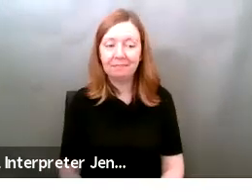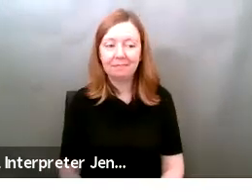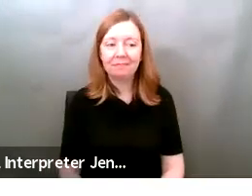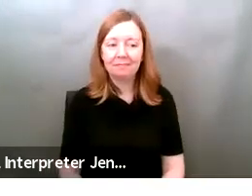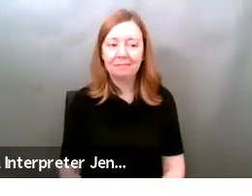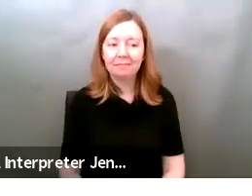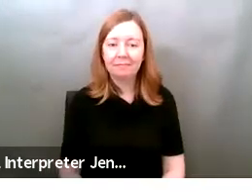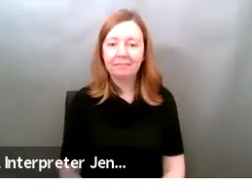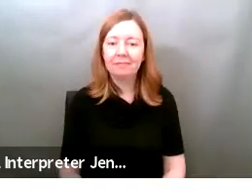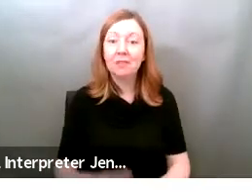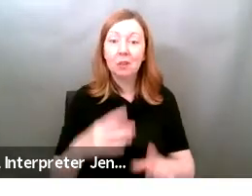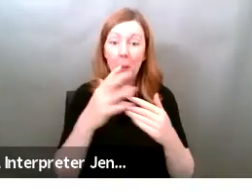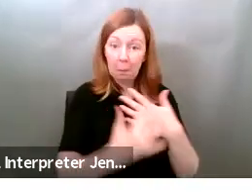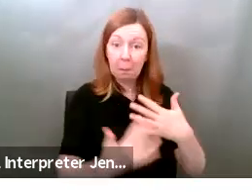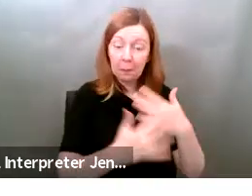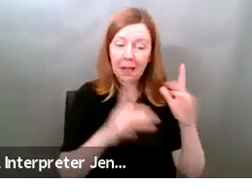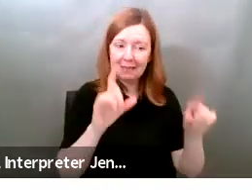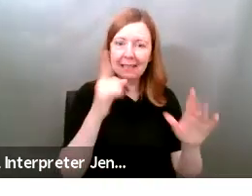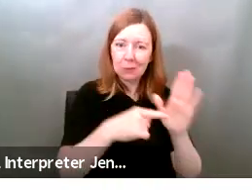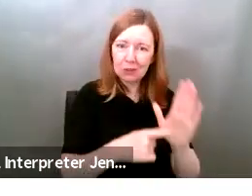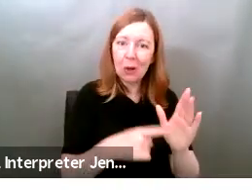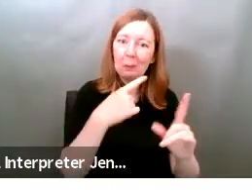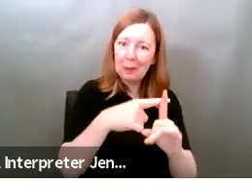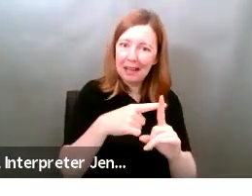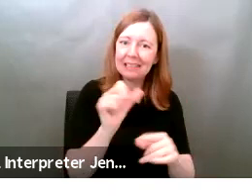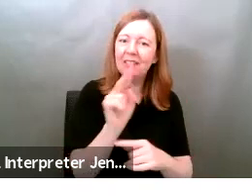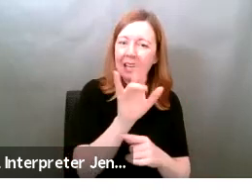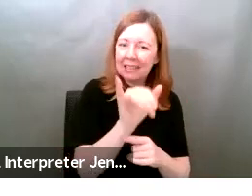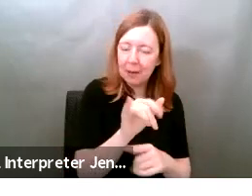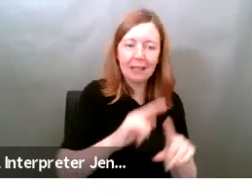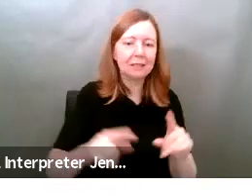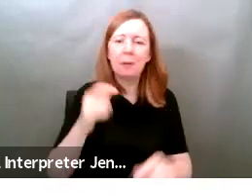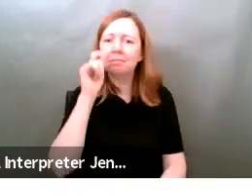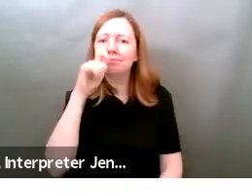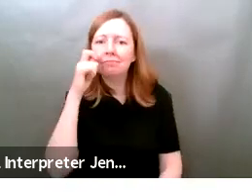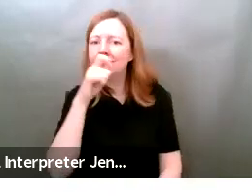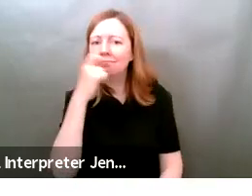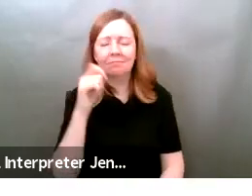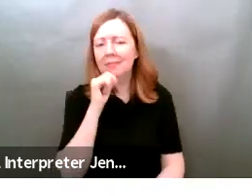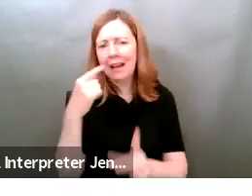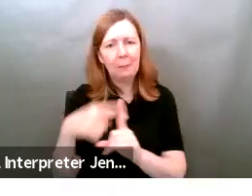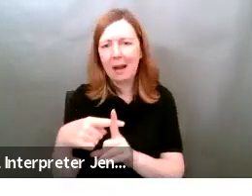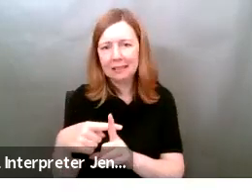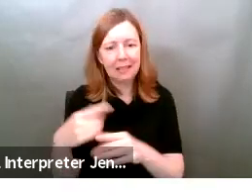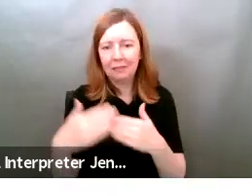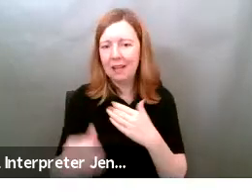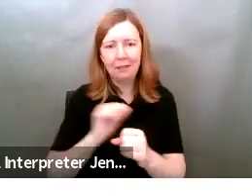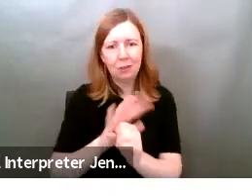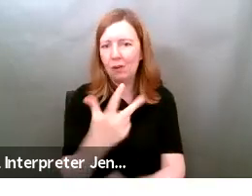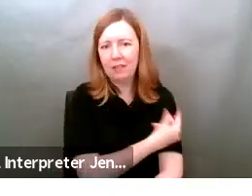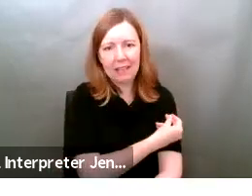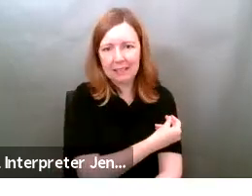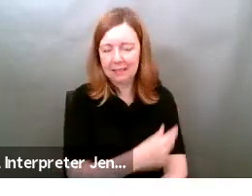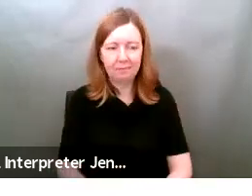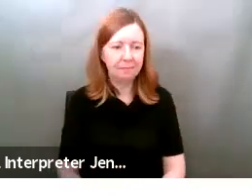your blood test will be positive, but your nasal test will never be positive after a COVID vaccine.